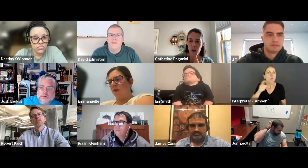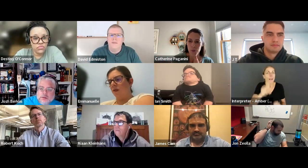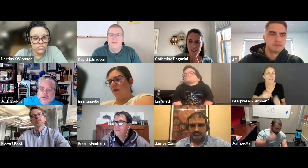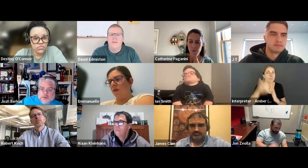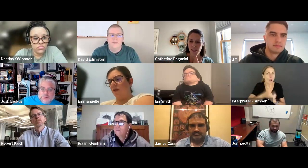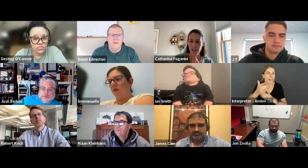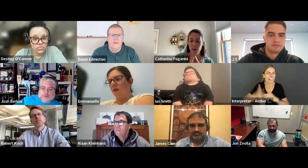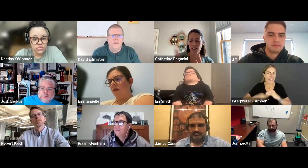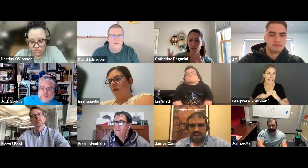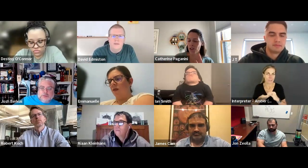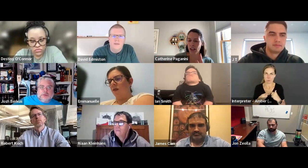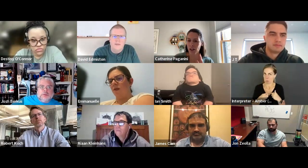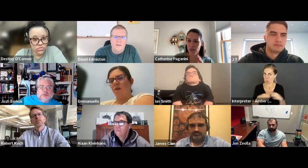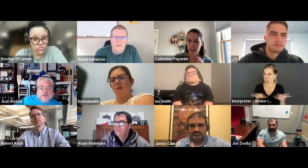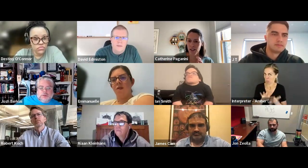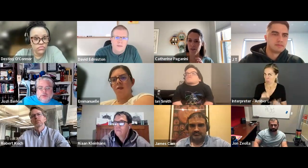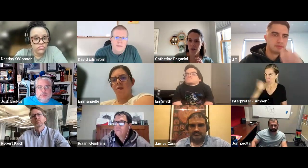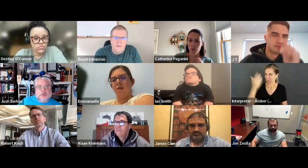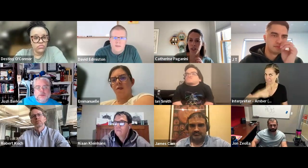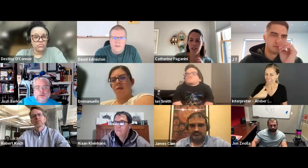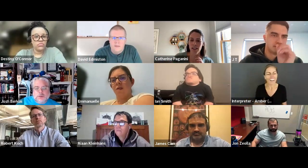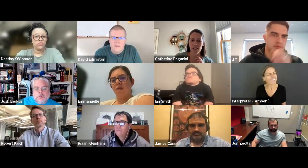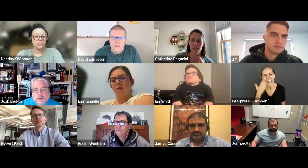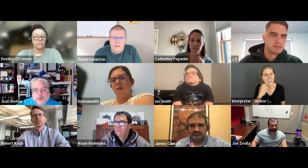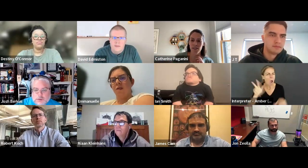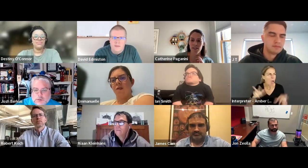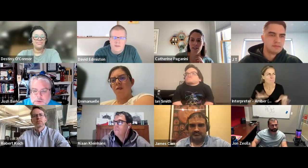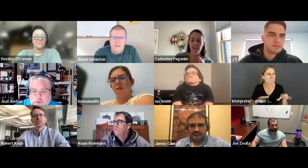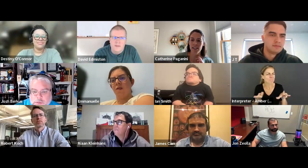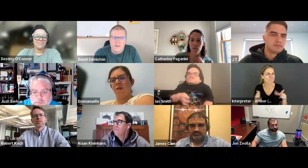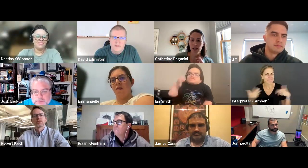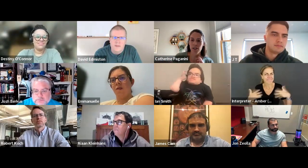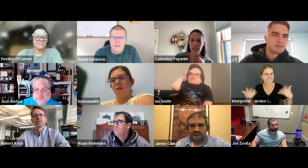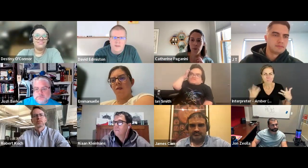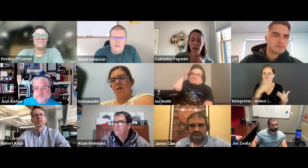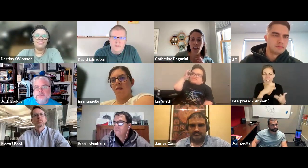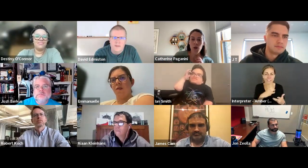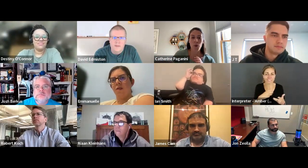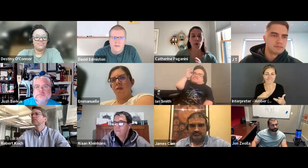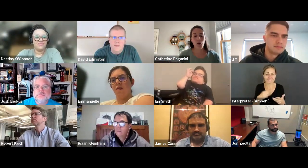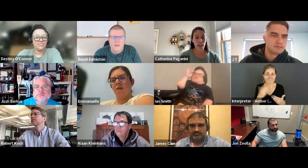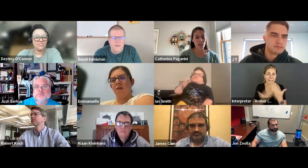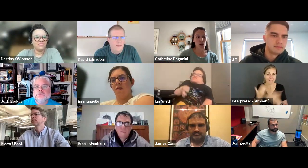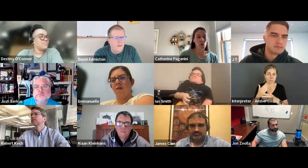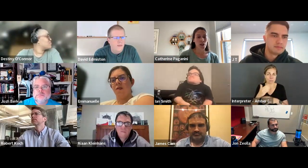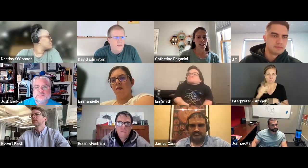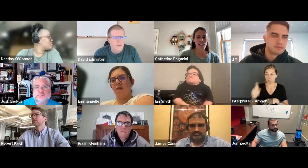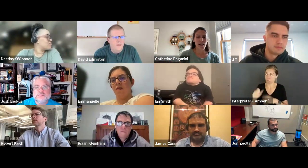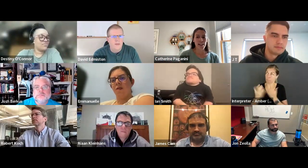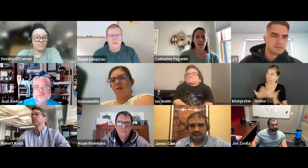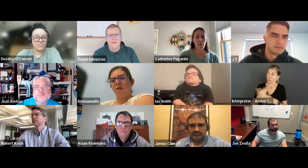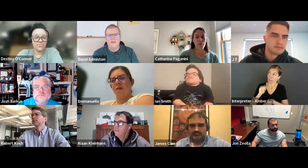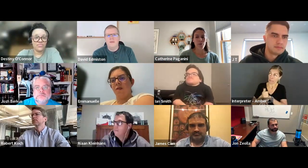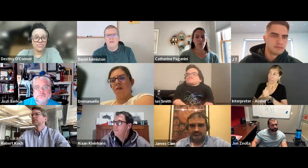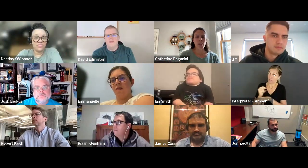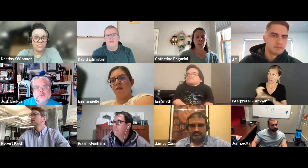So you don't miss our next one. Unfortunately, I don't know, it's kind of weird that it needs that manual step. But okay, so